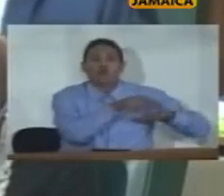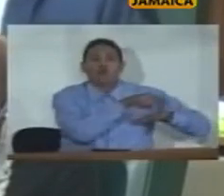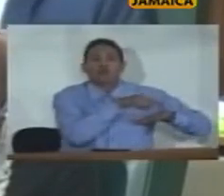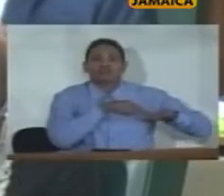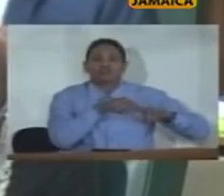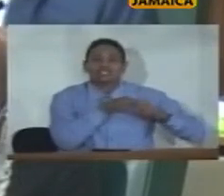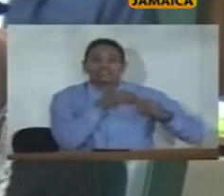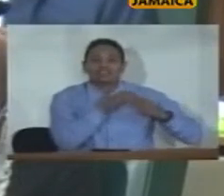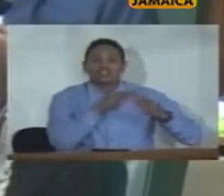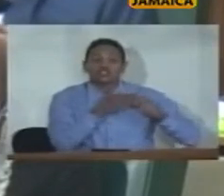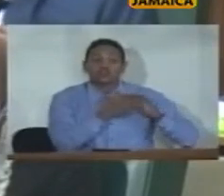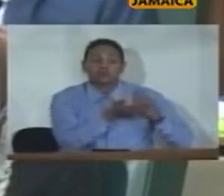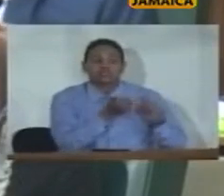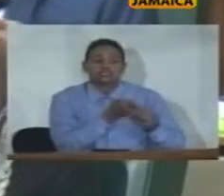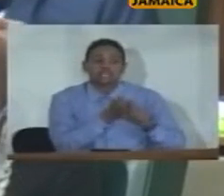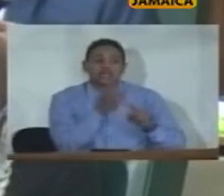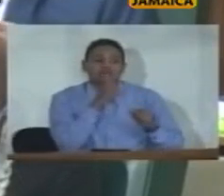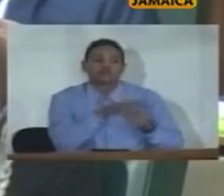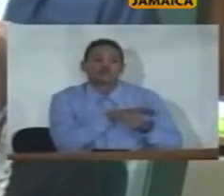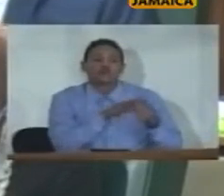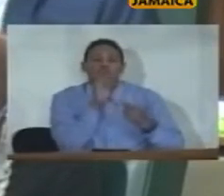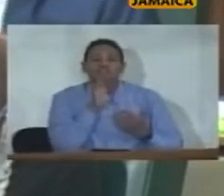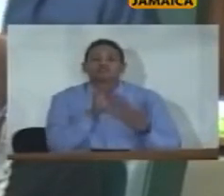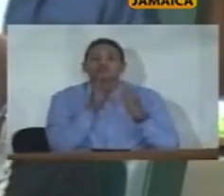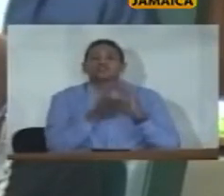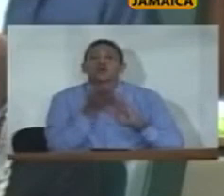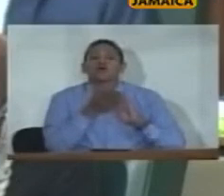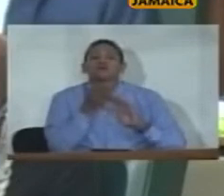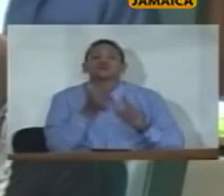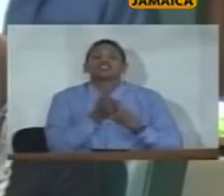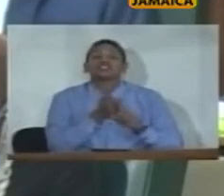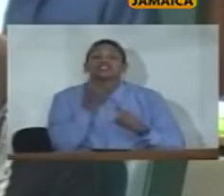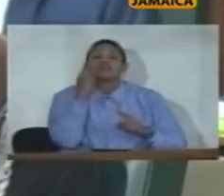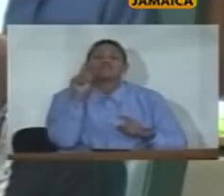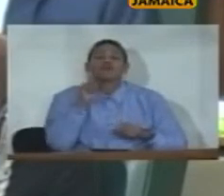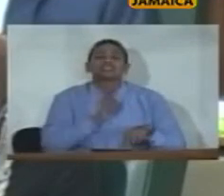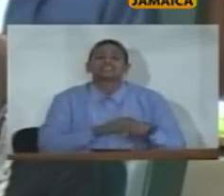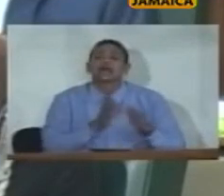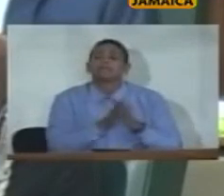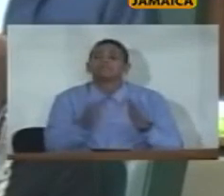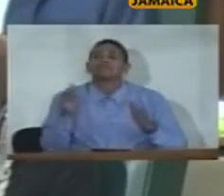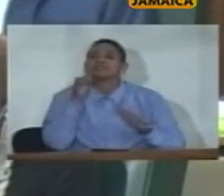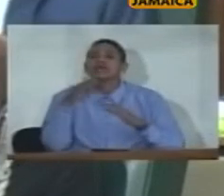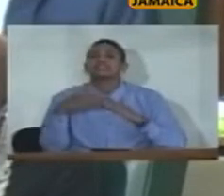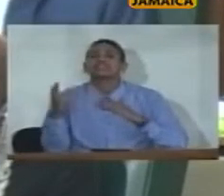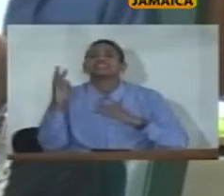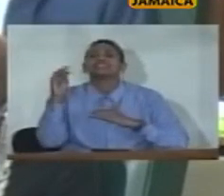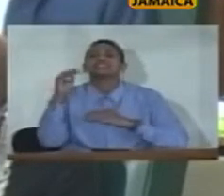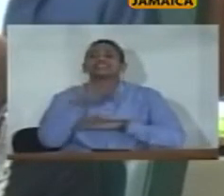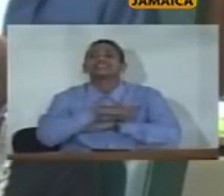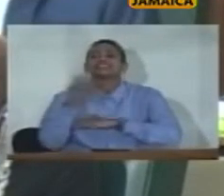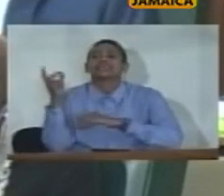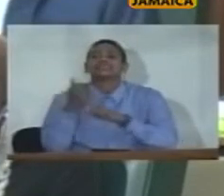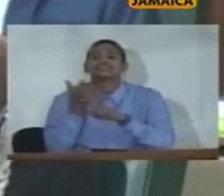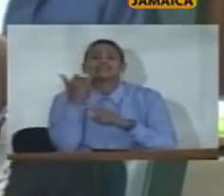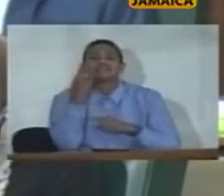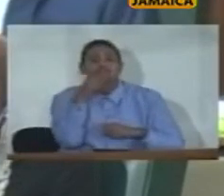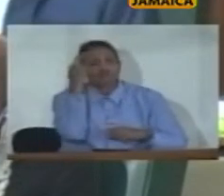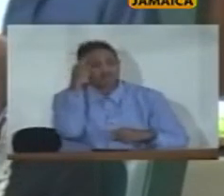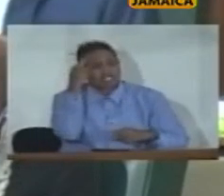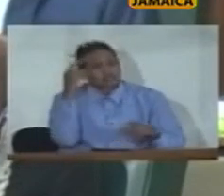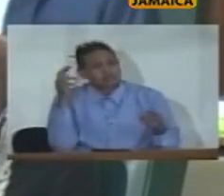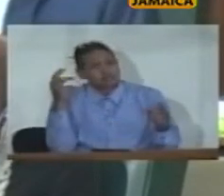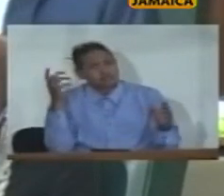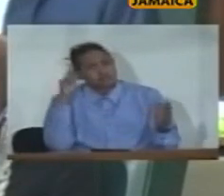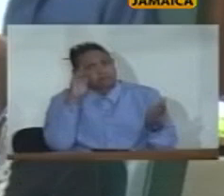in Jamaica as a zone of special operations for a period not exceeding 60 days if there are reasonable grounds to